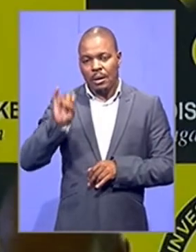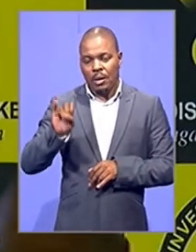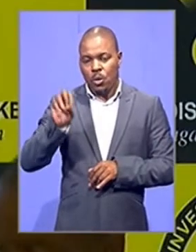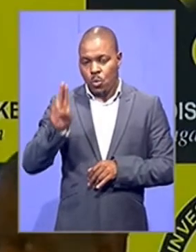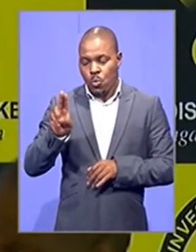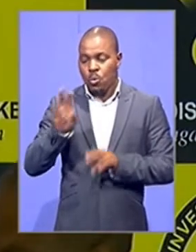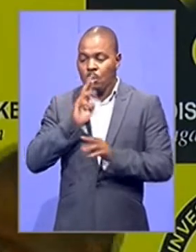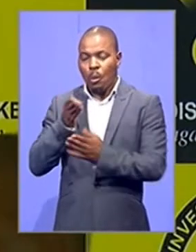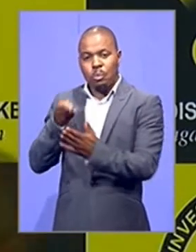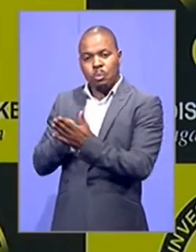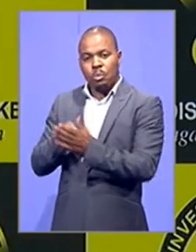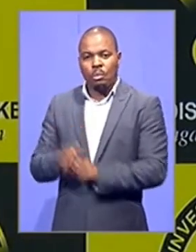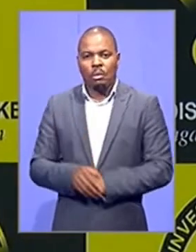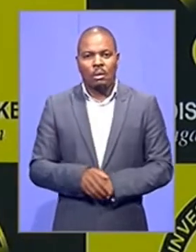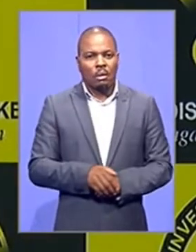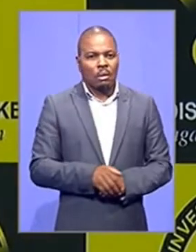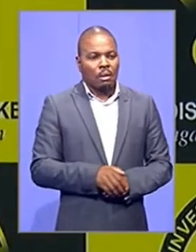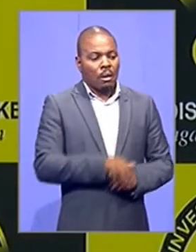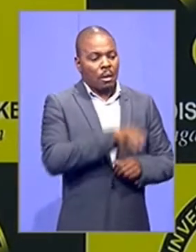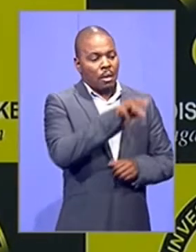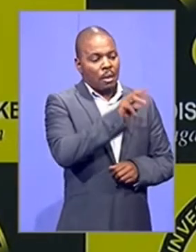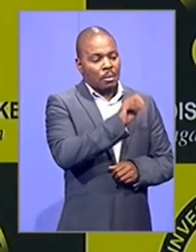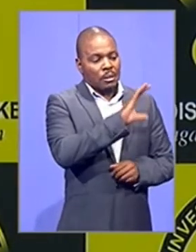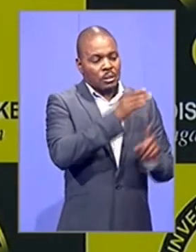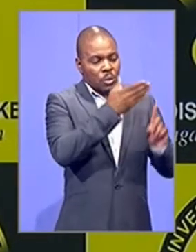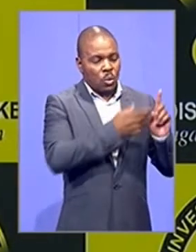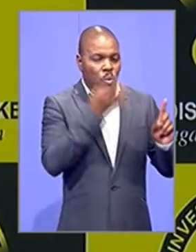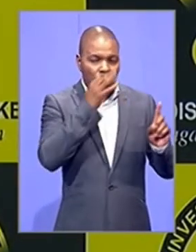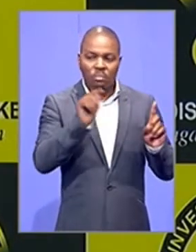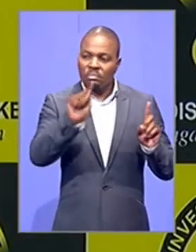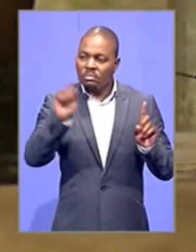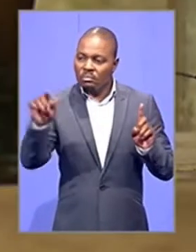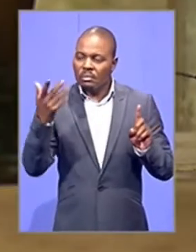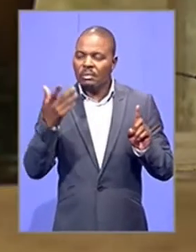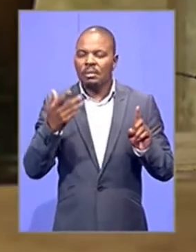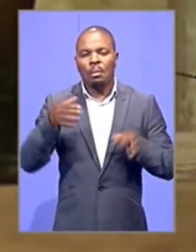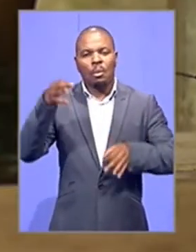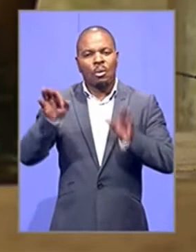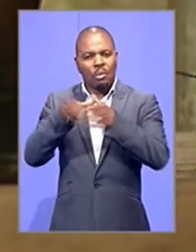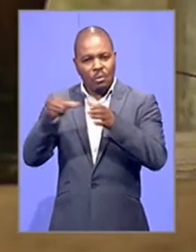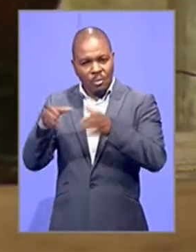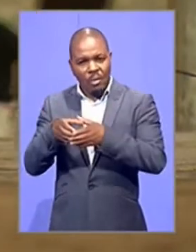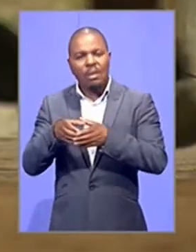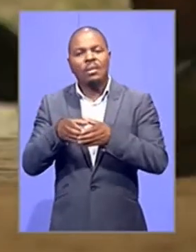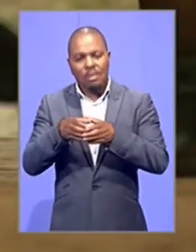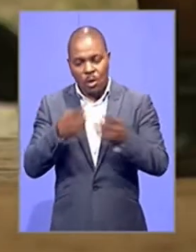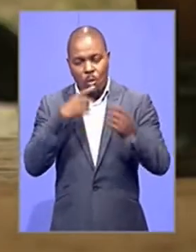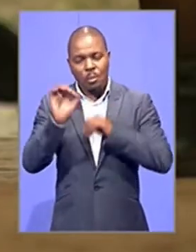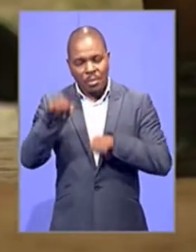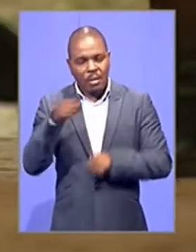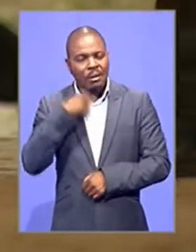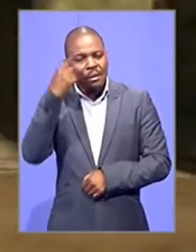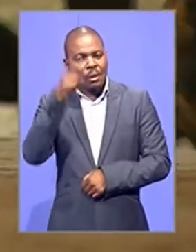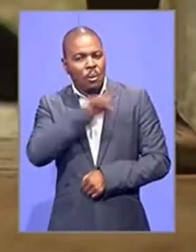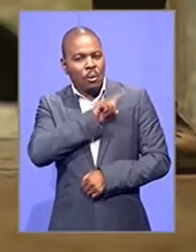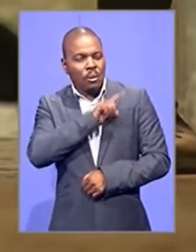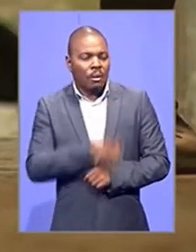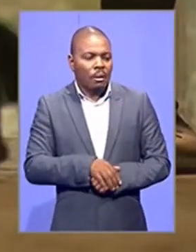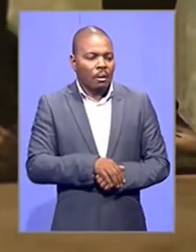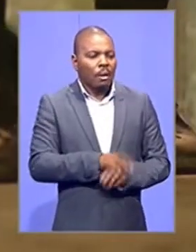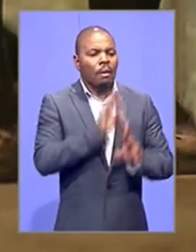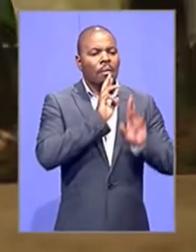o hlokometse ngongoreho ya mekga e fapaneng ya dipolitiki ho latela phatlalatso ya ripoto ya SIU. Ore raporoto ha e bue letho